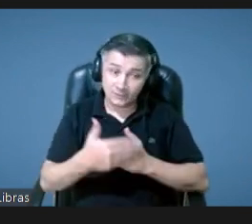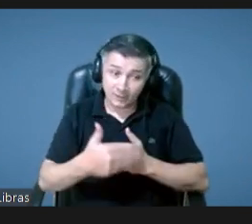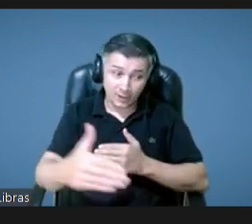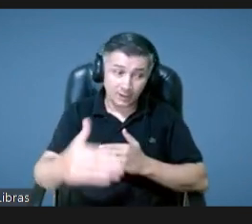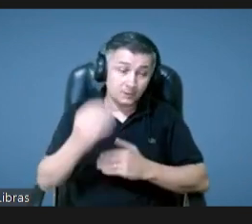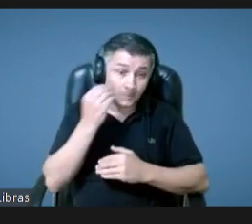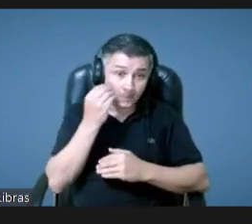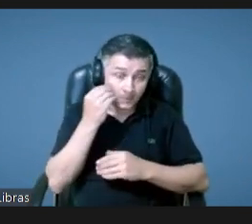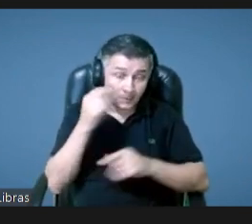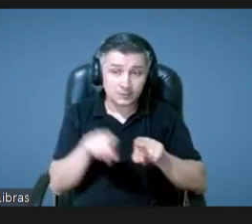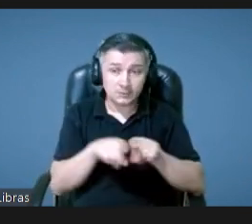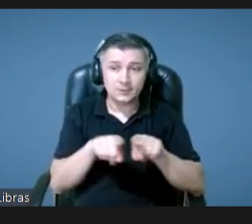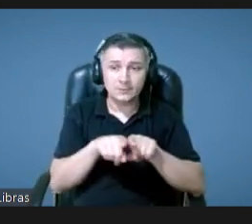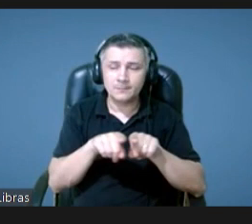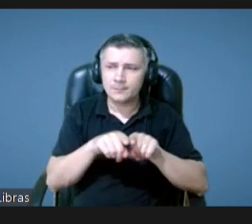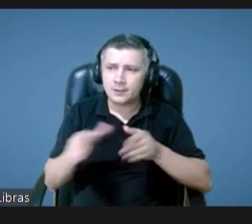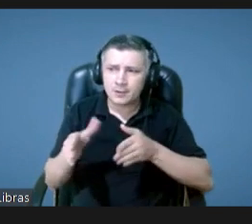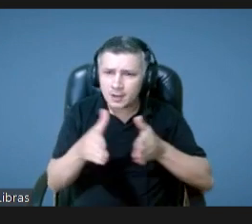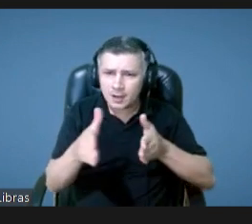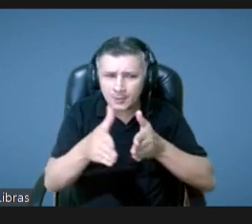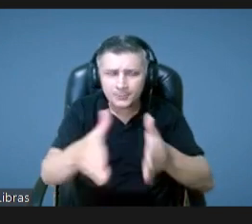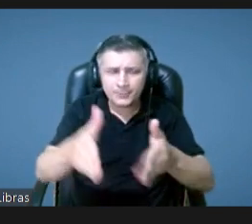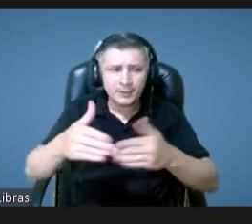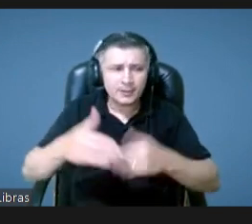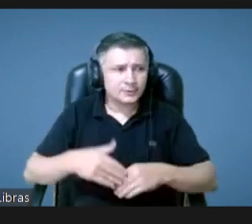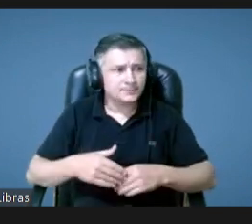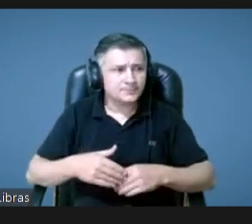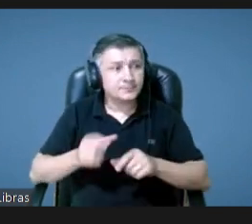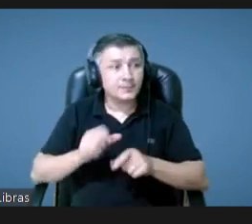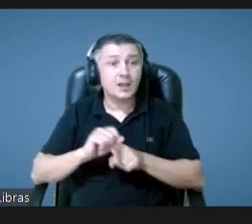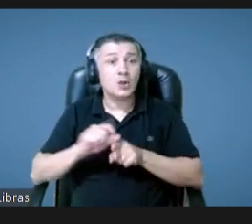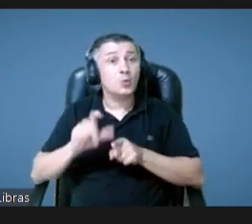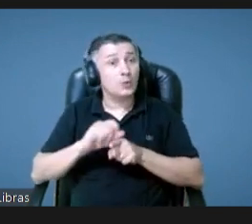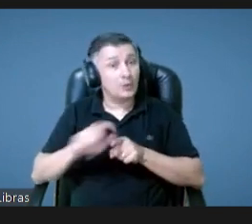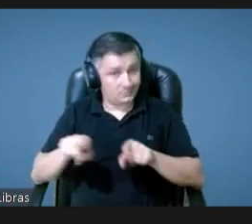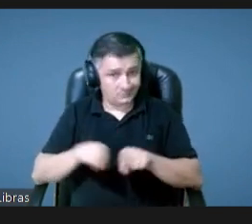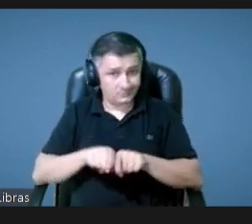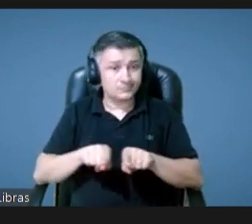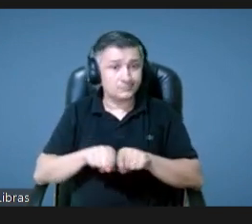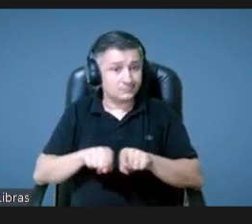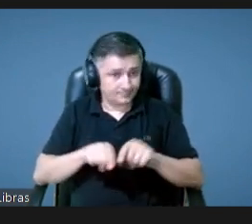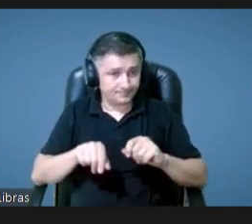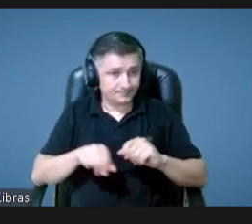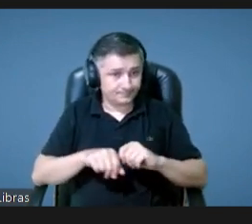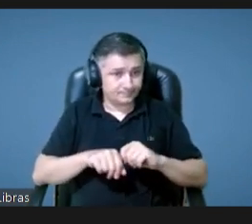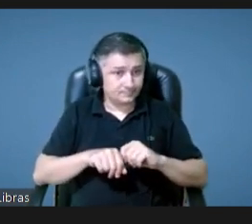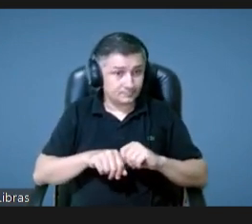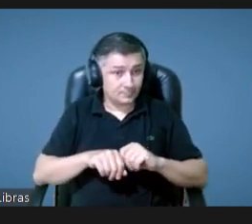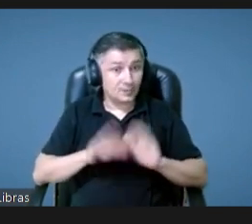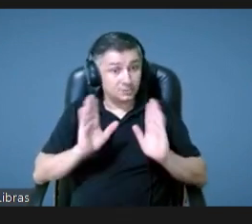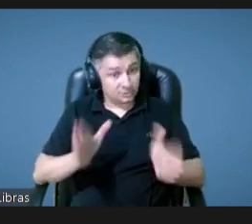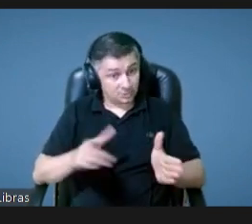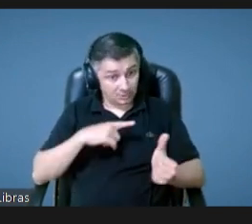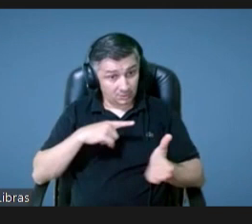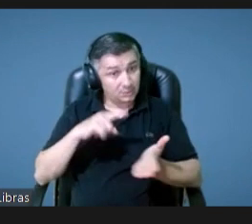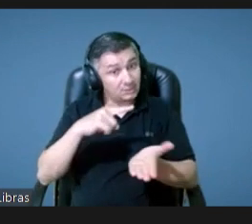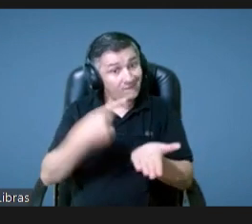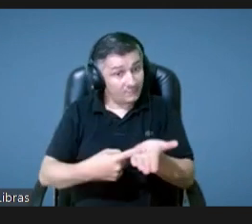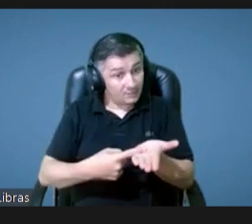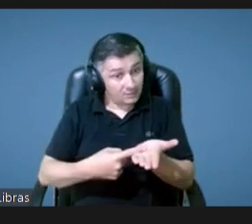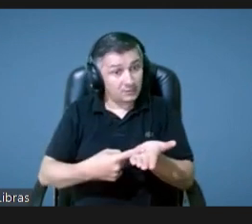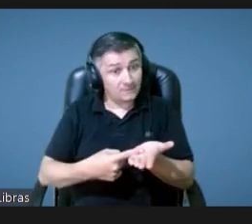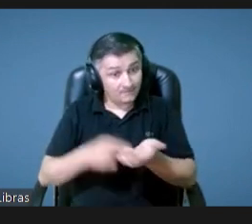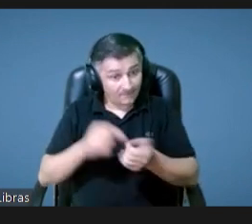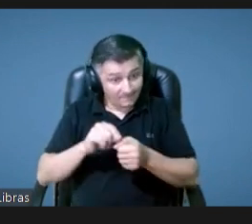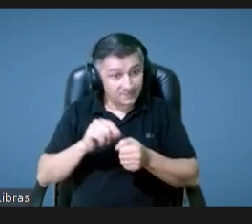project, and we are likely to take it to the down the